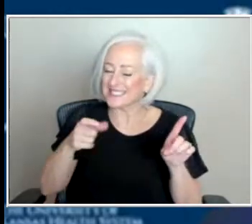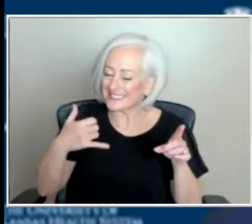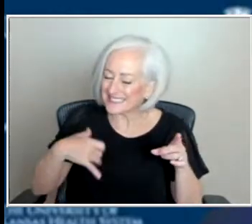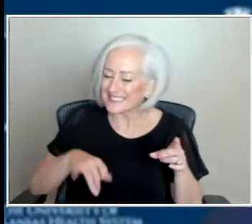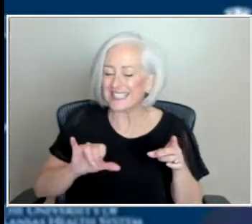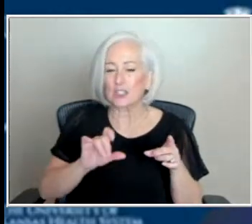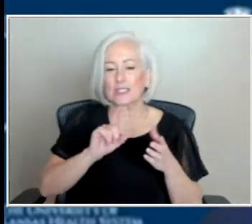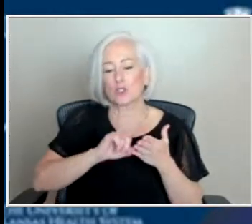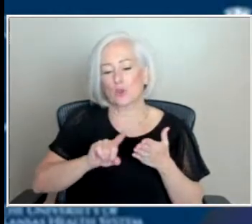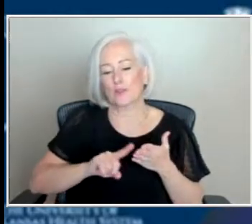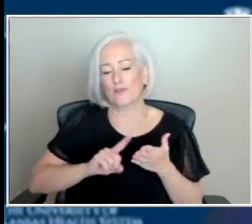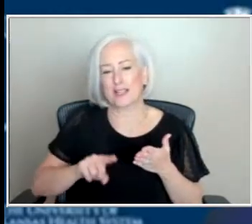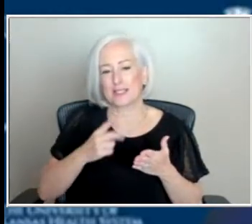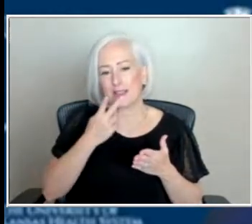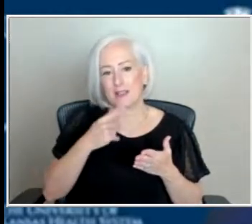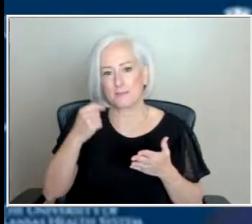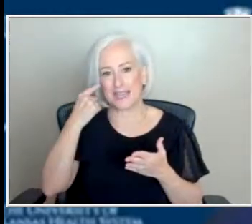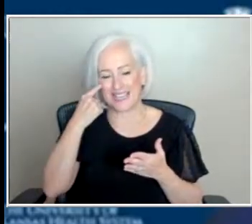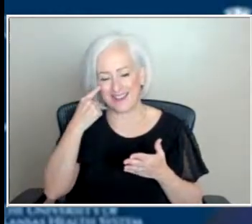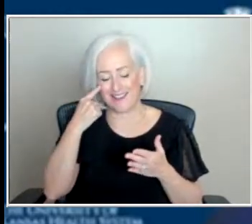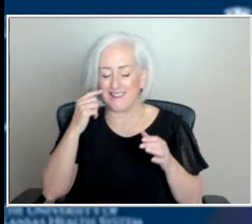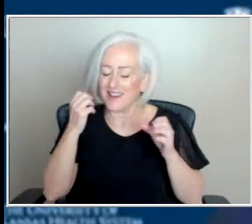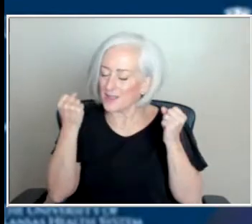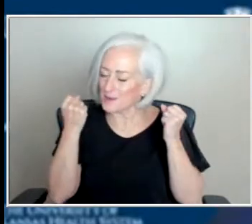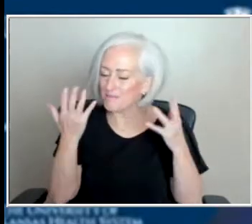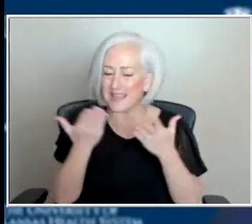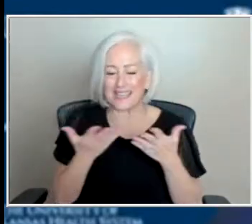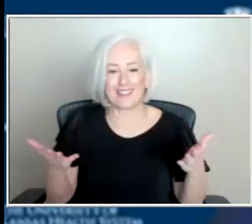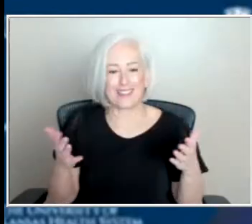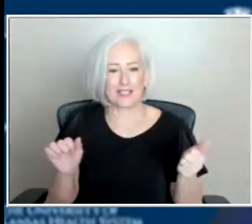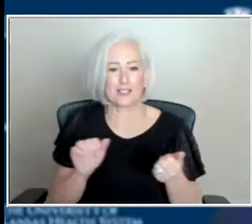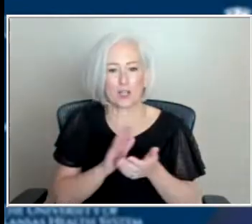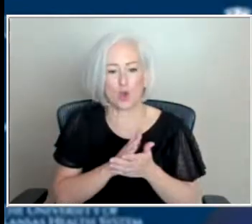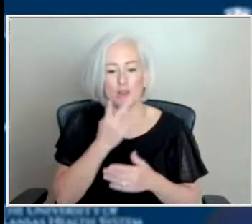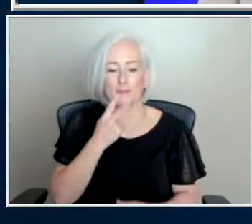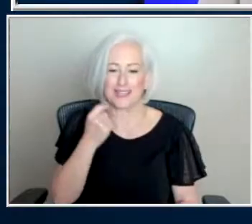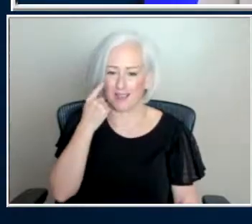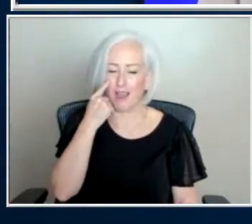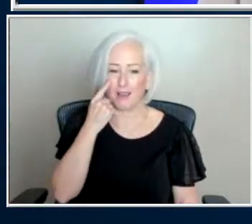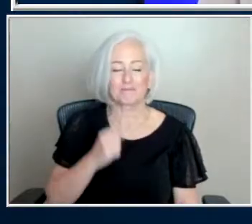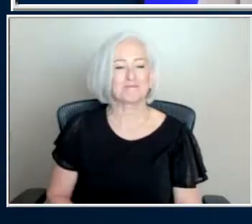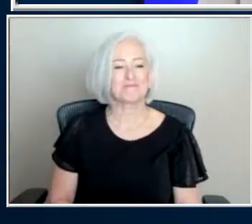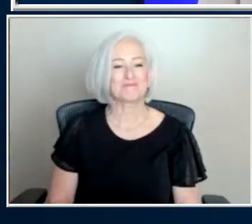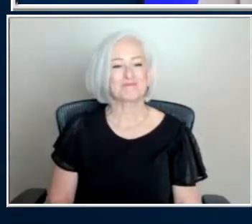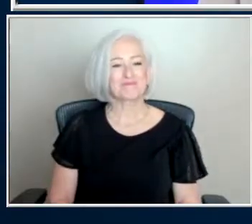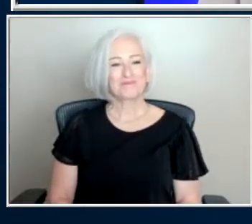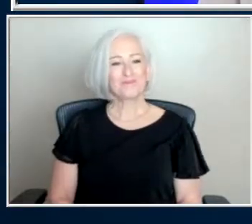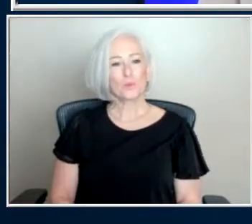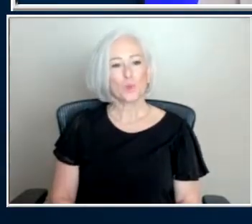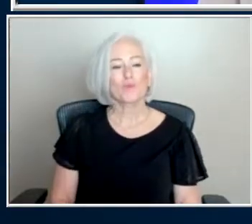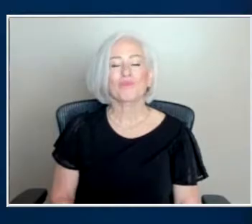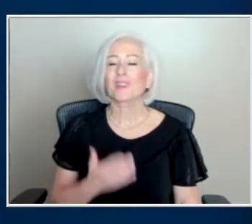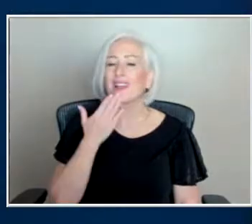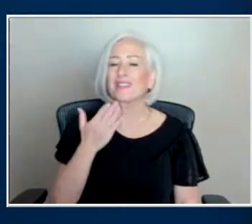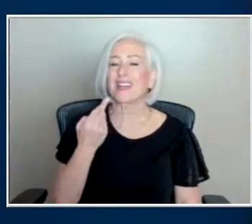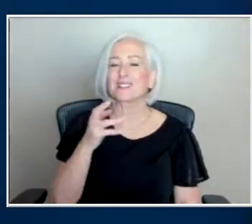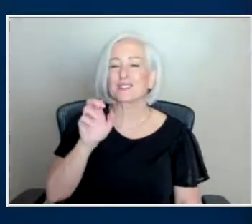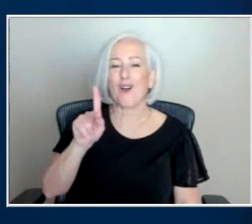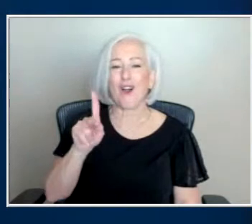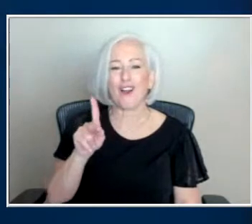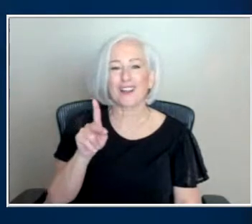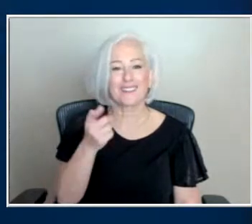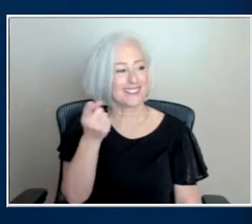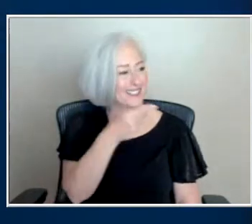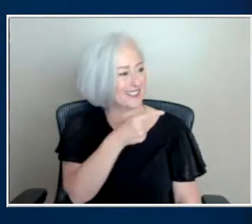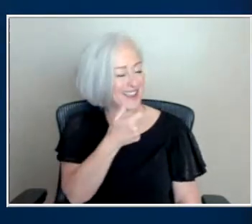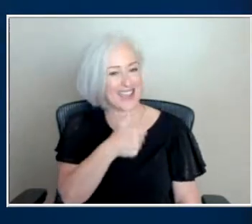other things that can cause that irritation of the eyes or pink eye. Yeah. All right, Hawk, thanks so much for that. Any reporters with us